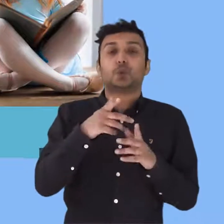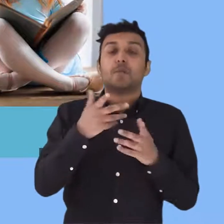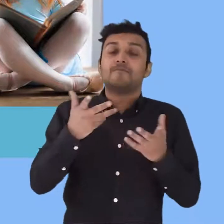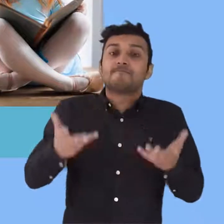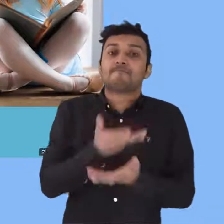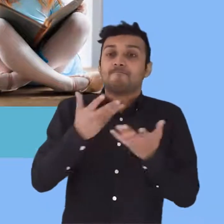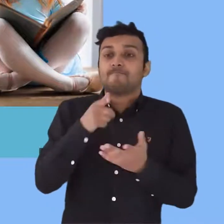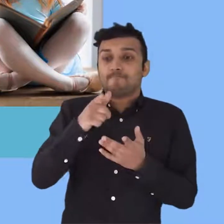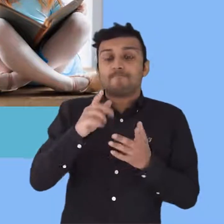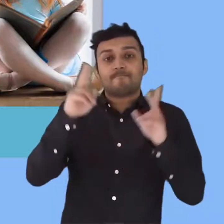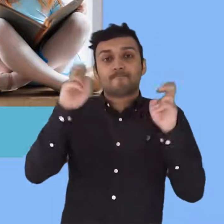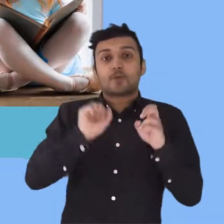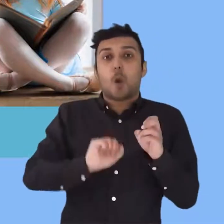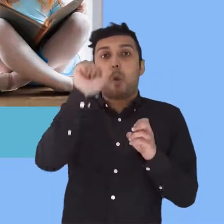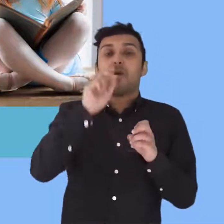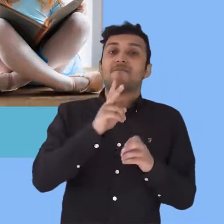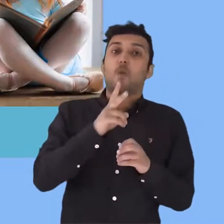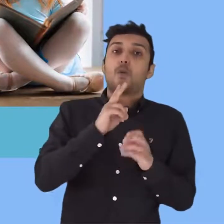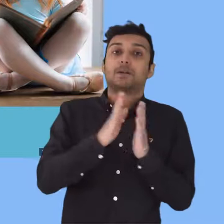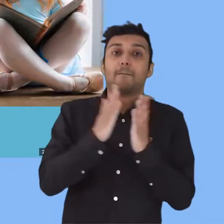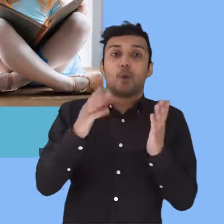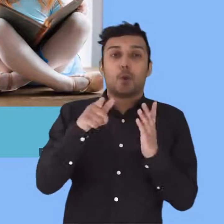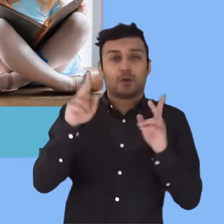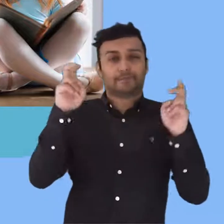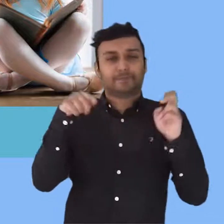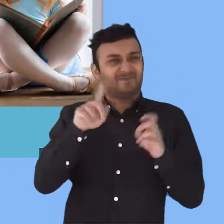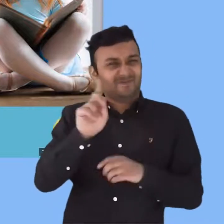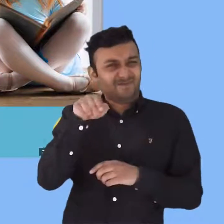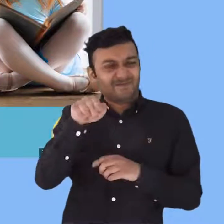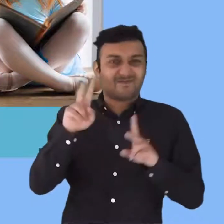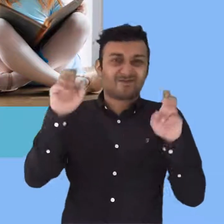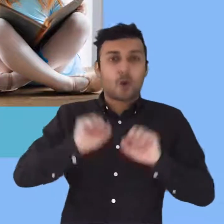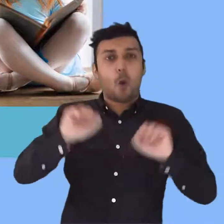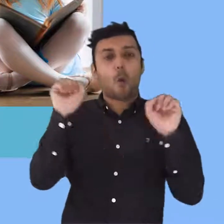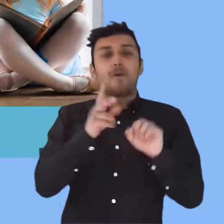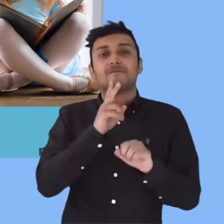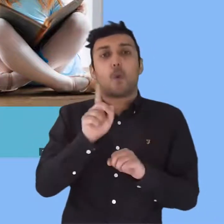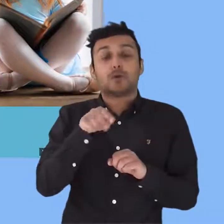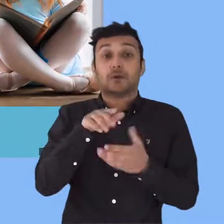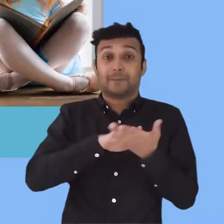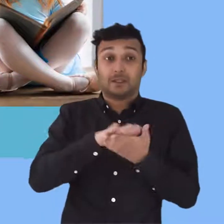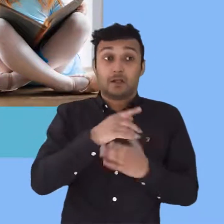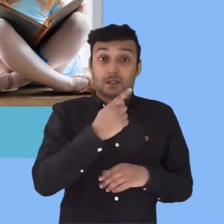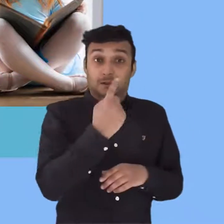voices books? These are books by someone of a community,